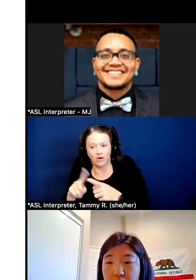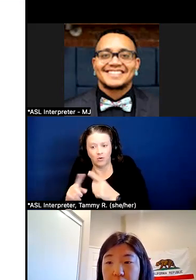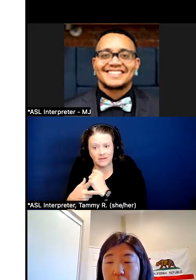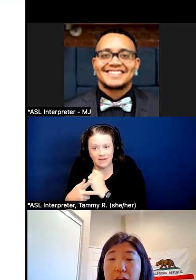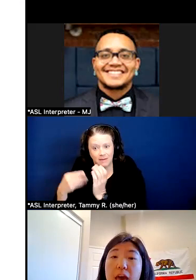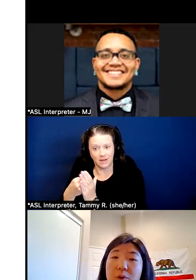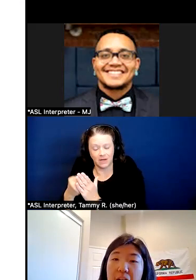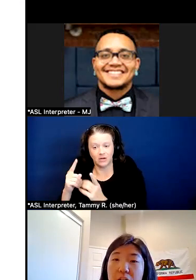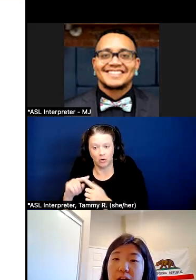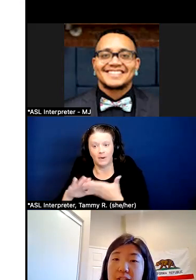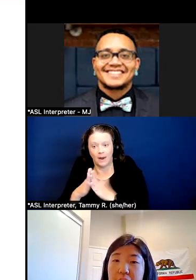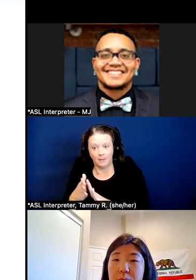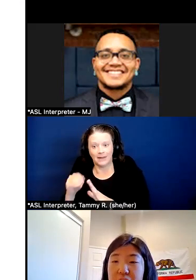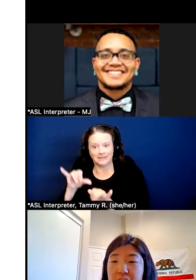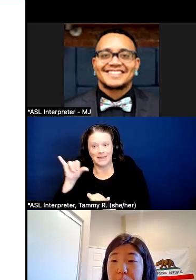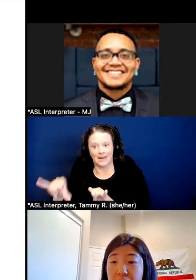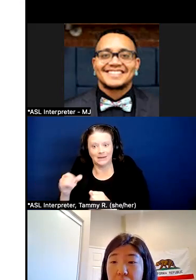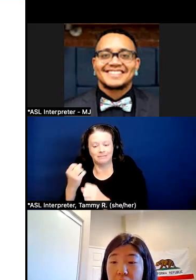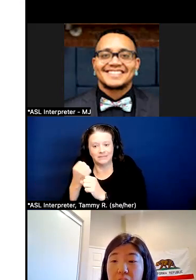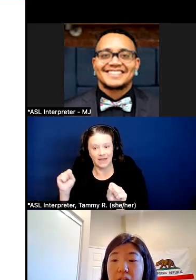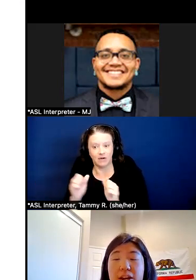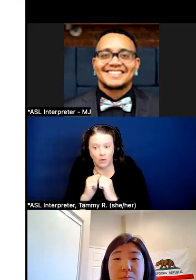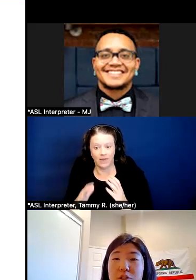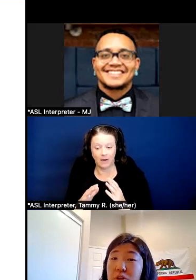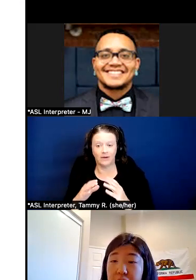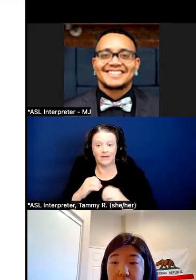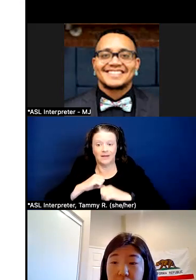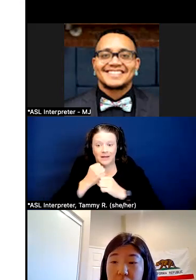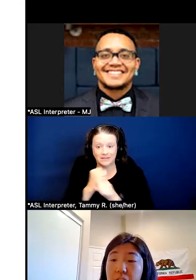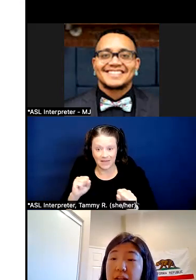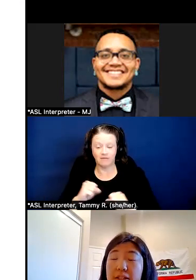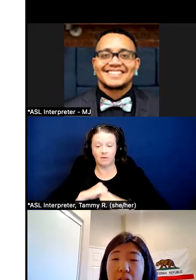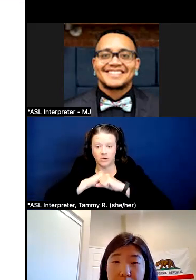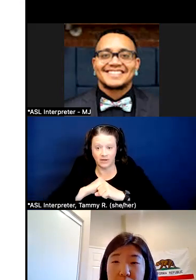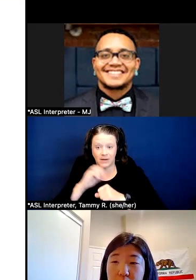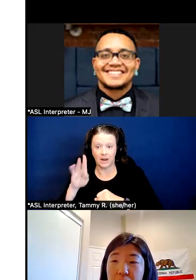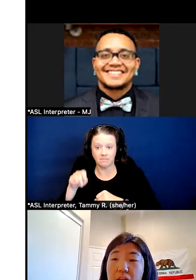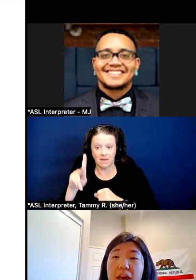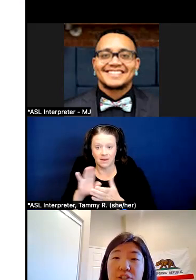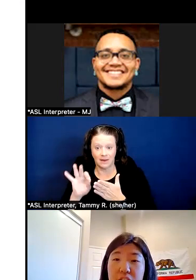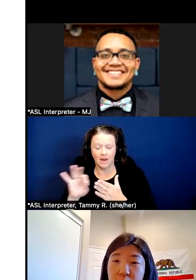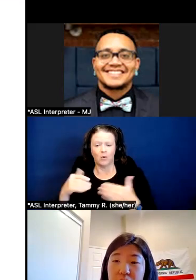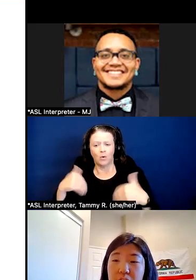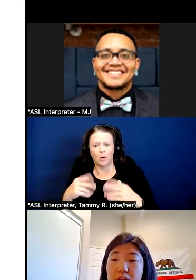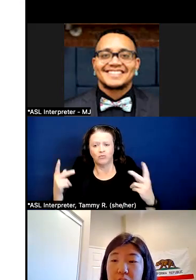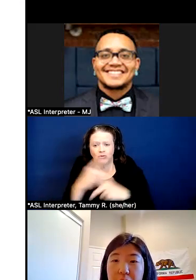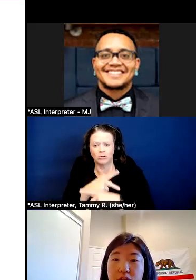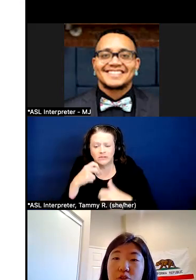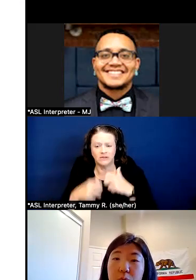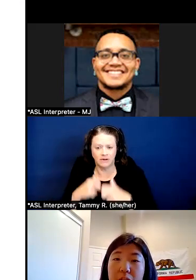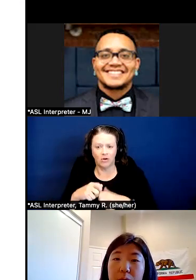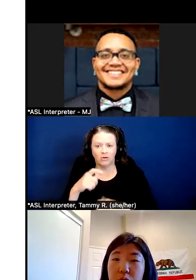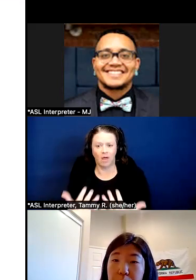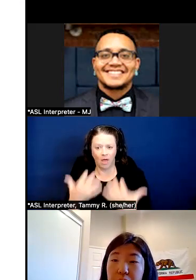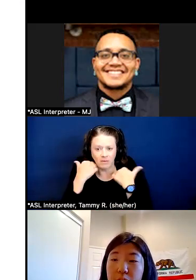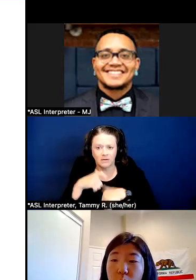stay safe. And without a safe and protected bank account, it is much more difficult, time-consuming, and dangerous for survivors